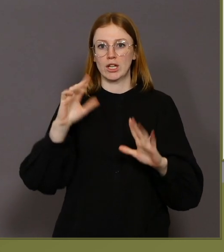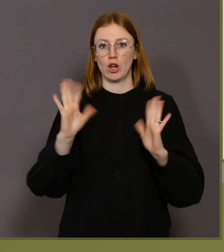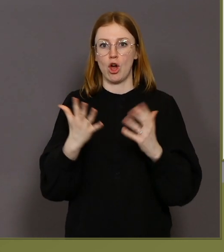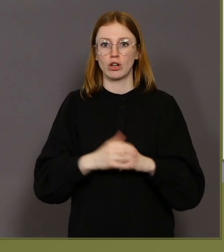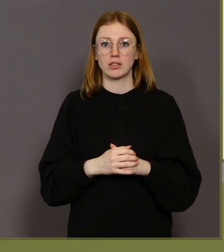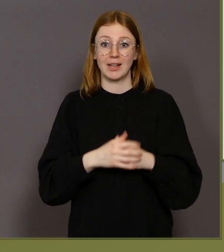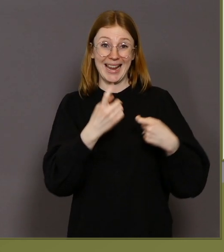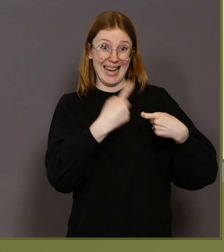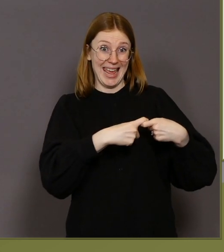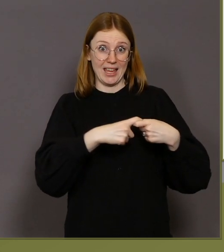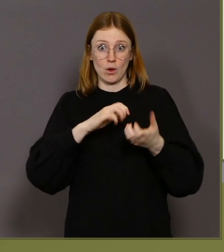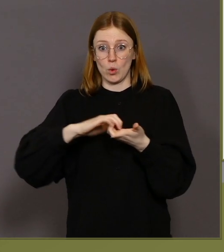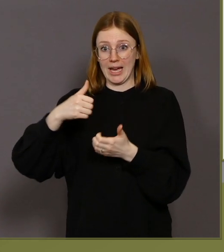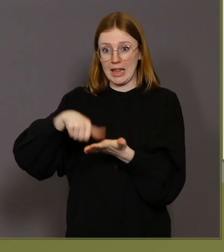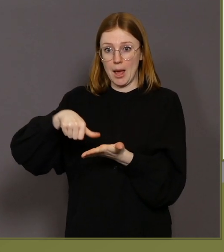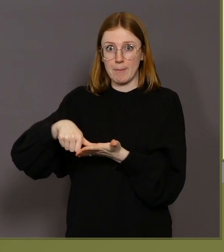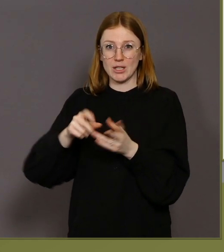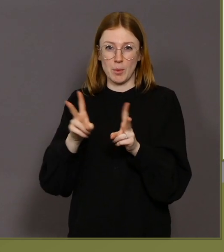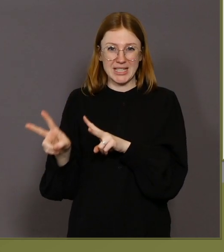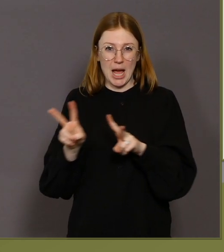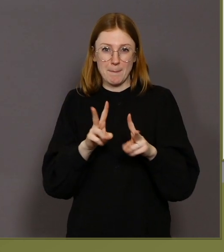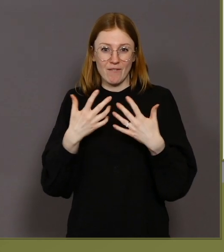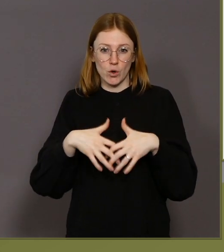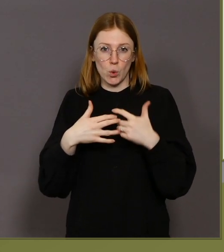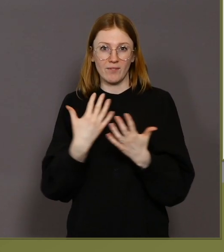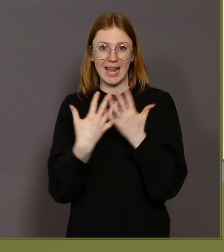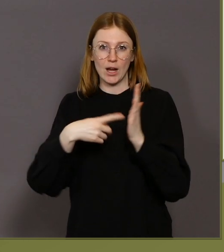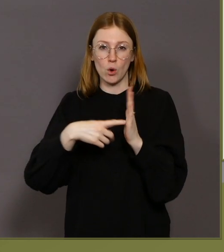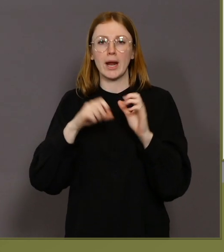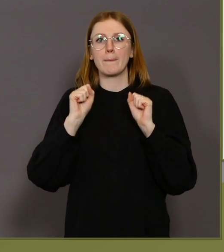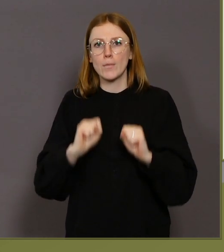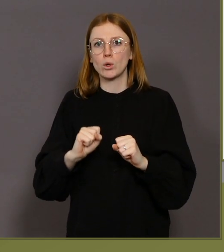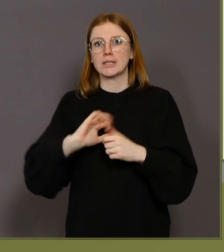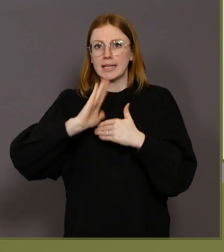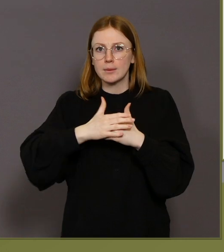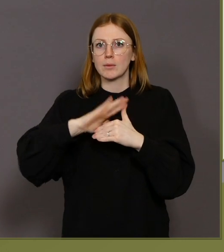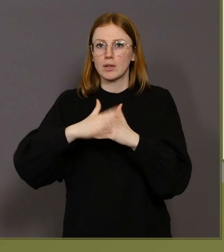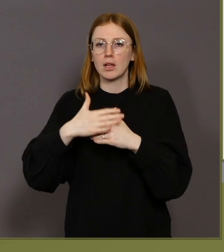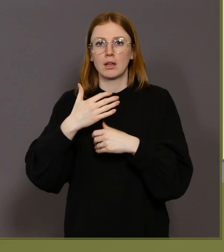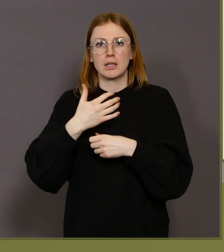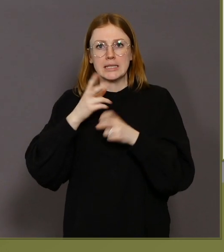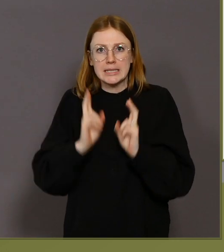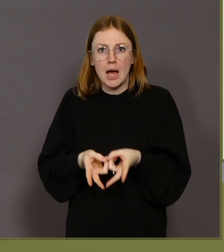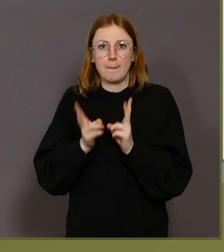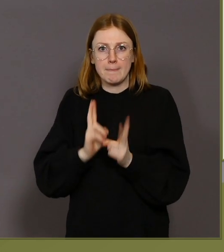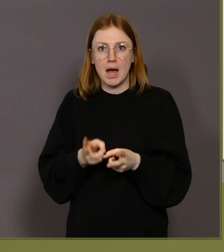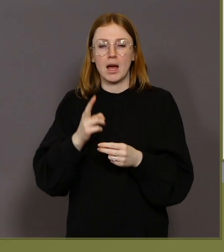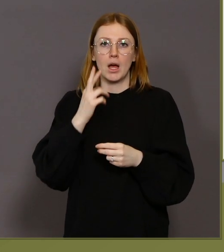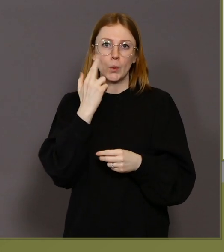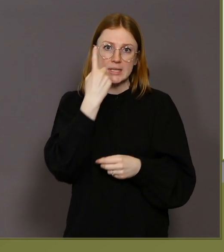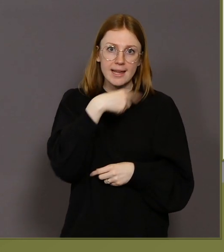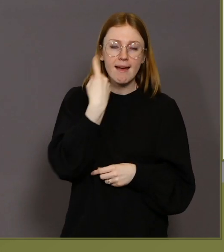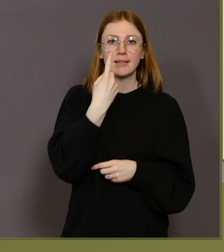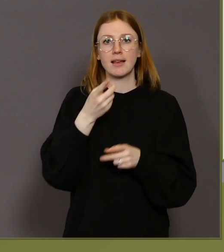same functionality multiple times, then they must have always the same shape and the same appearance. They must